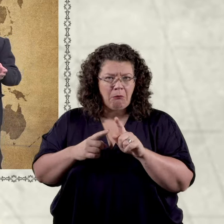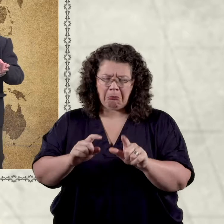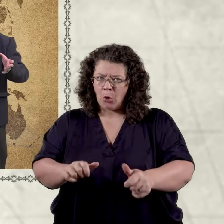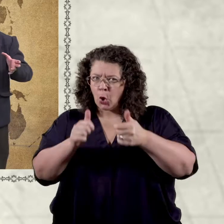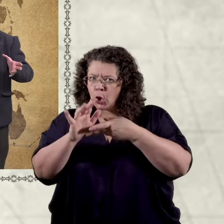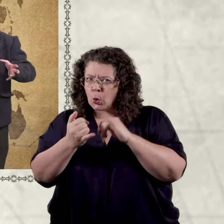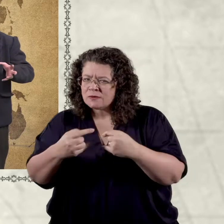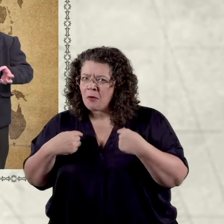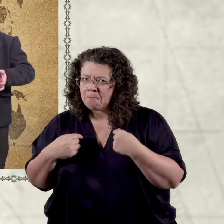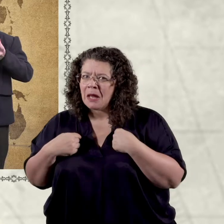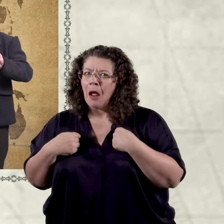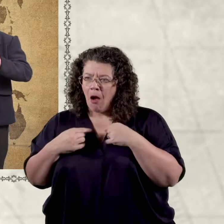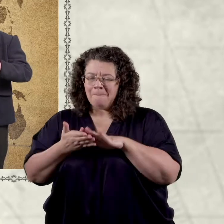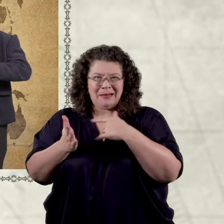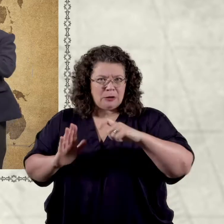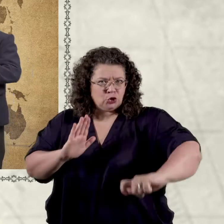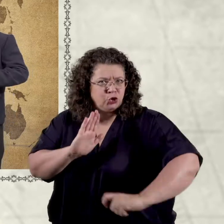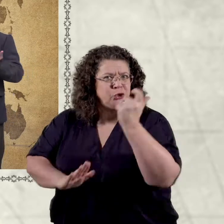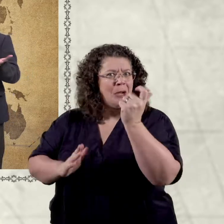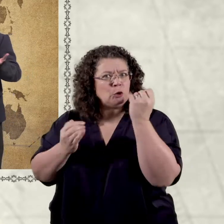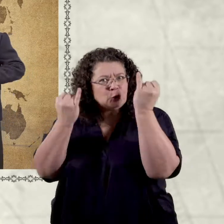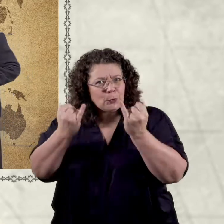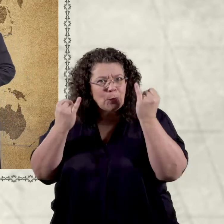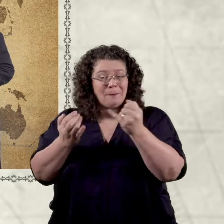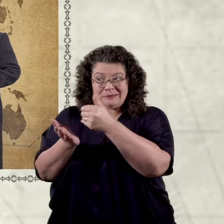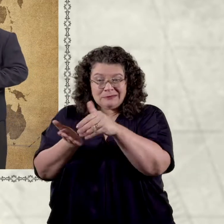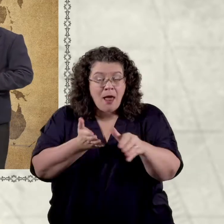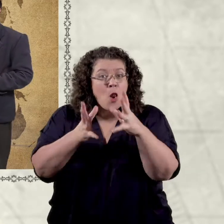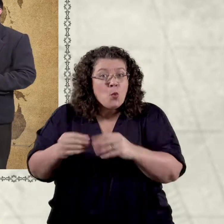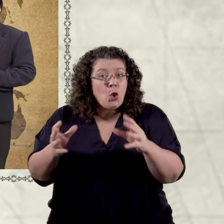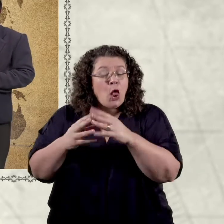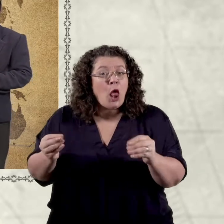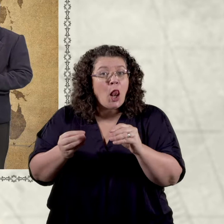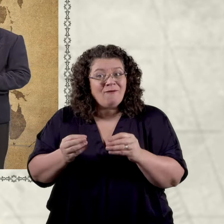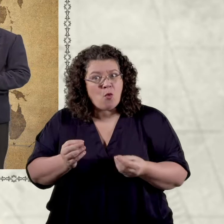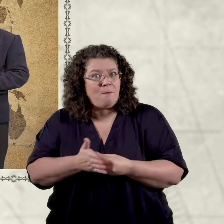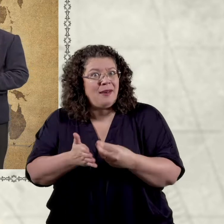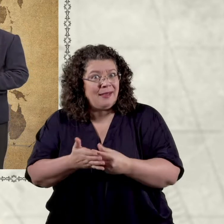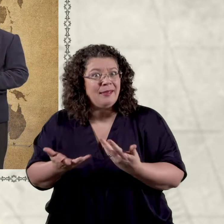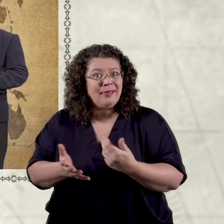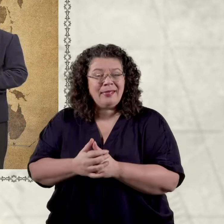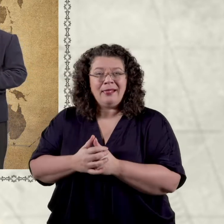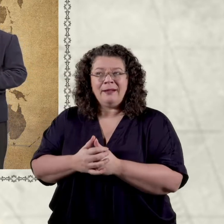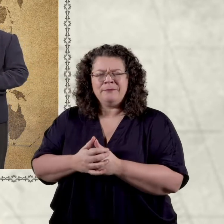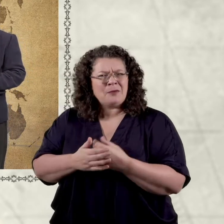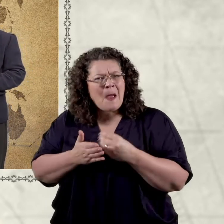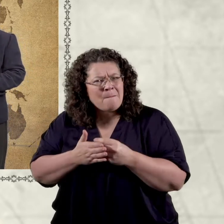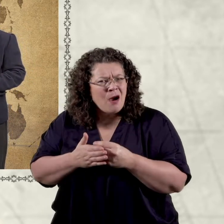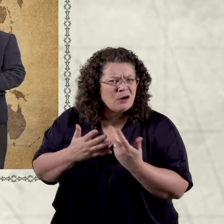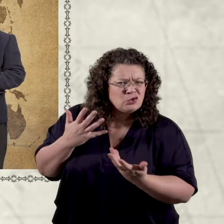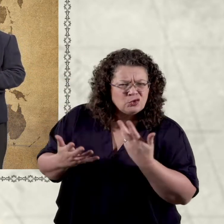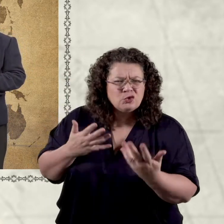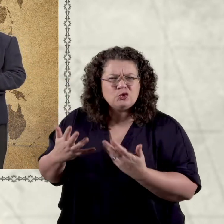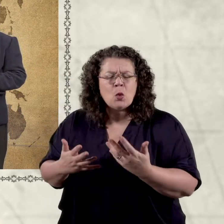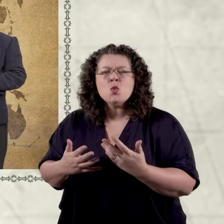news. I can shear the sheep and then sell the wool to make a bit of money. Yes, but how much does it